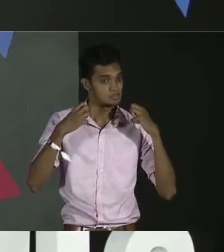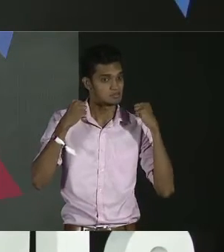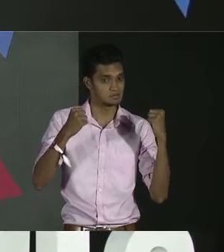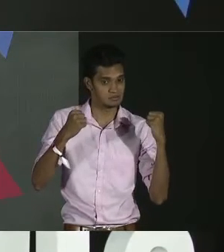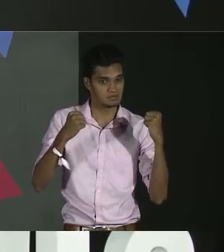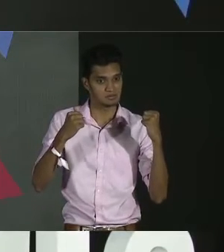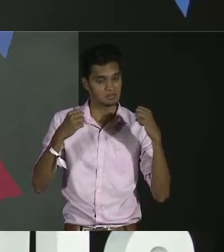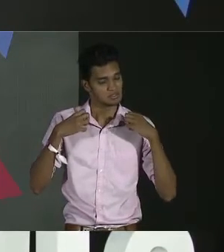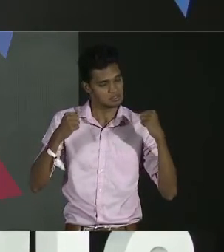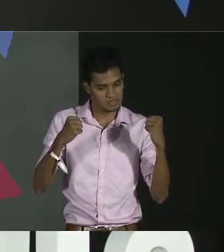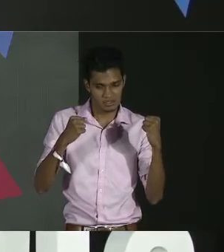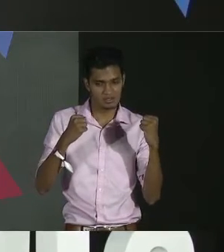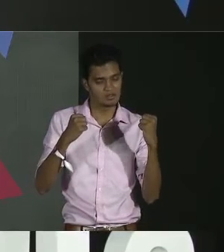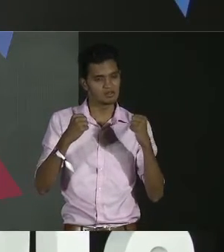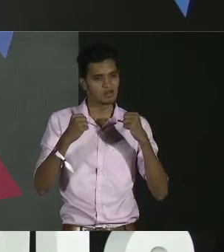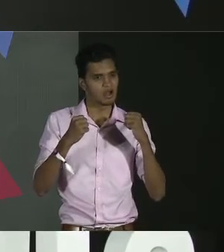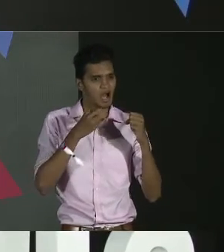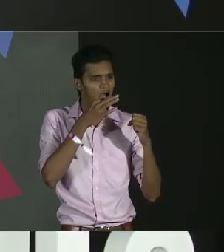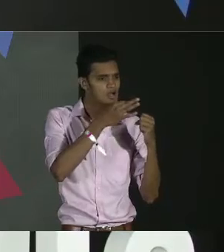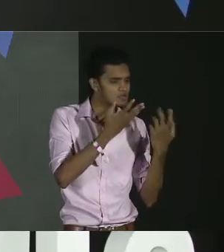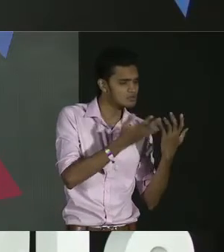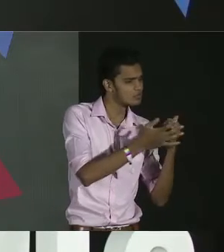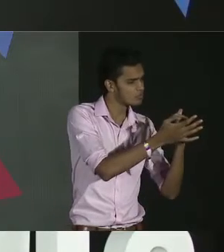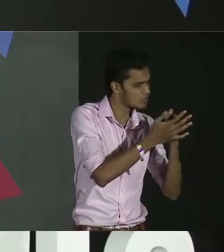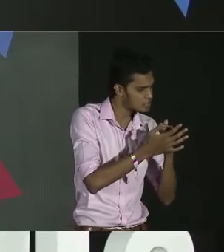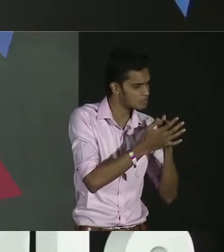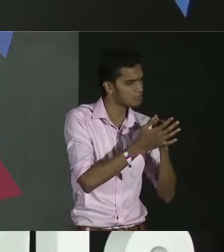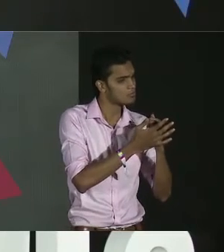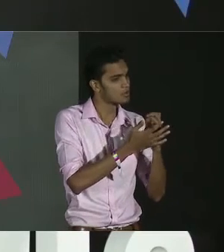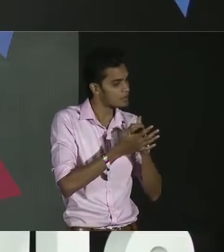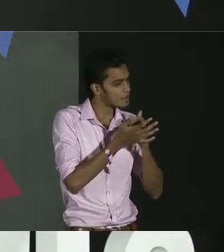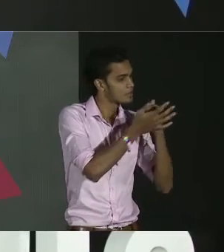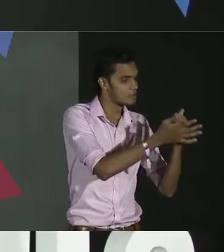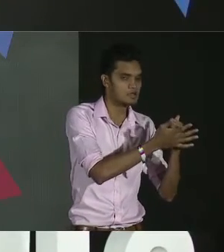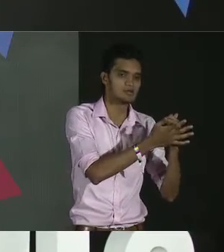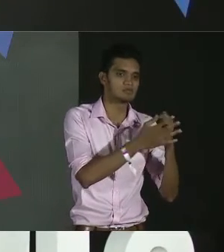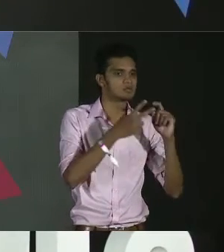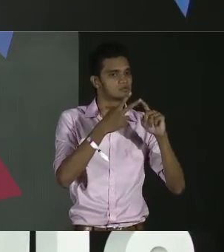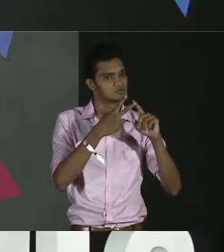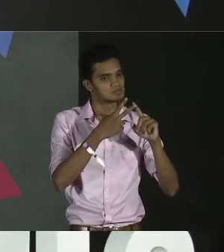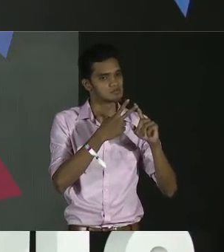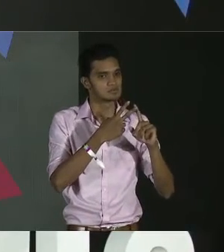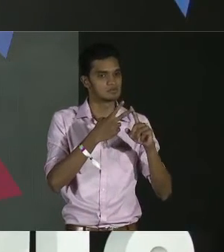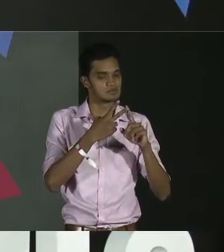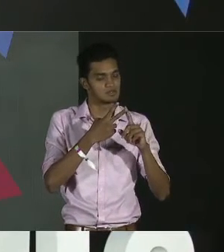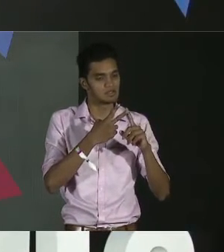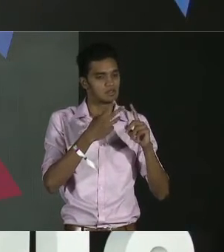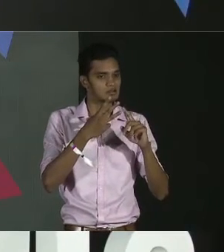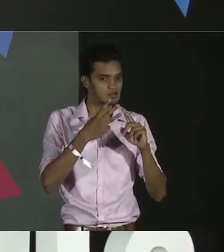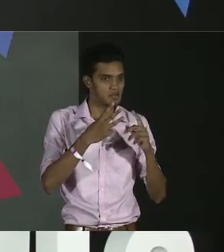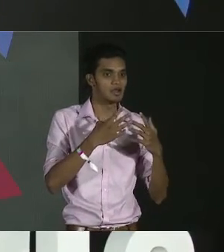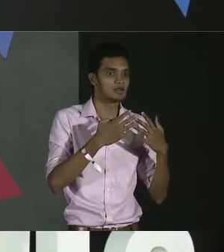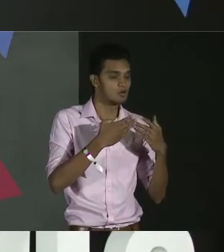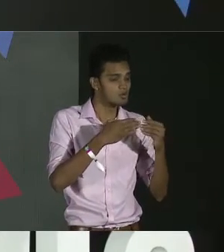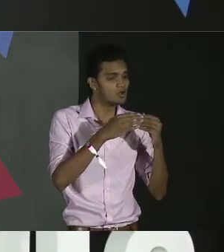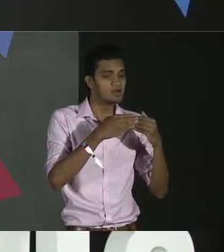There is strength in asking for and accepting help. And by staying positive and open to new opportunities,